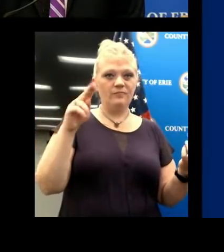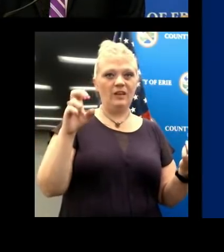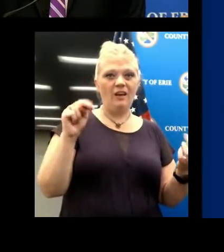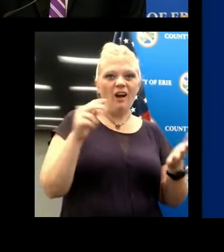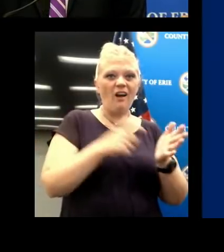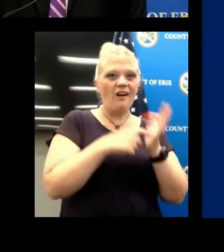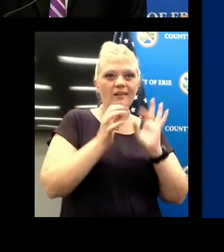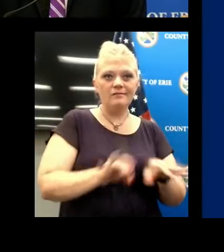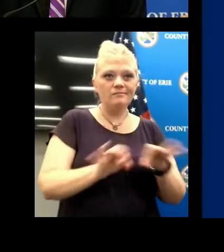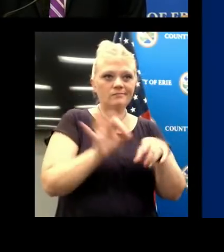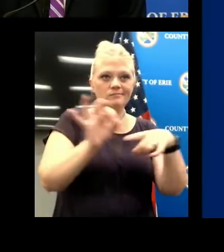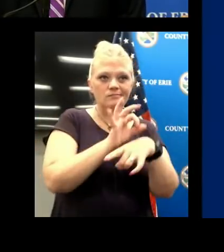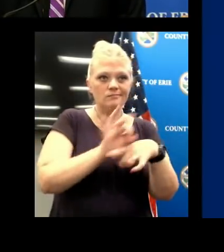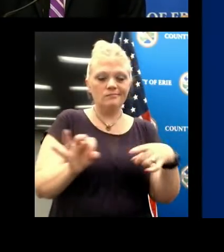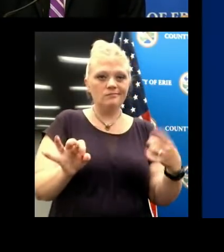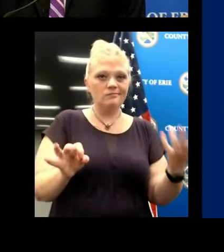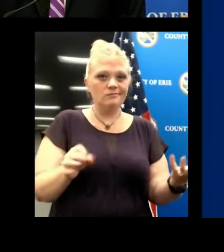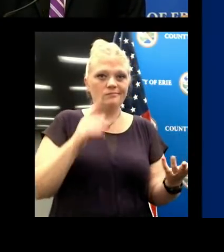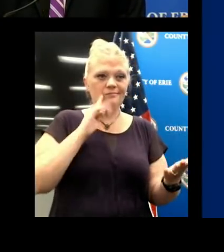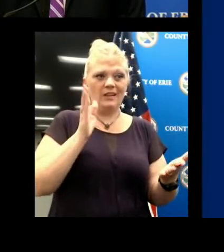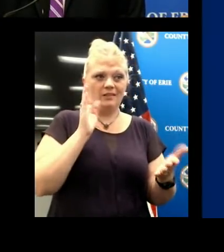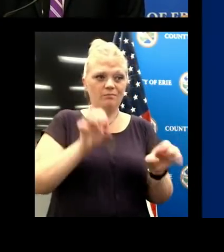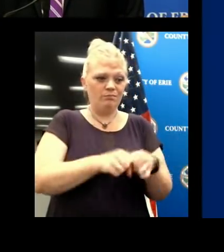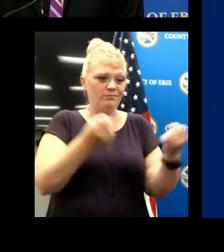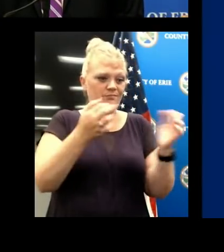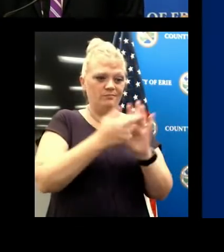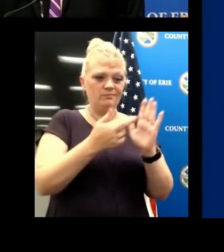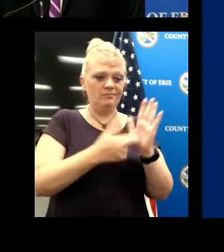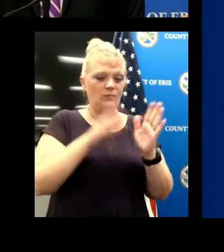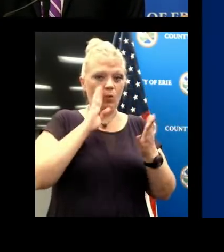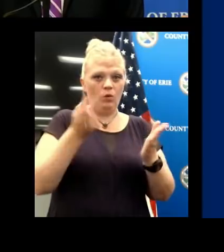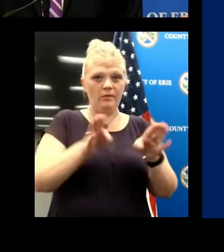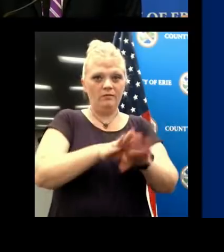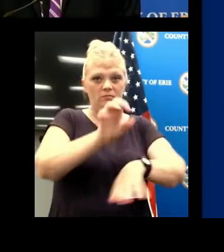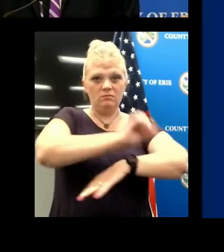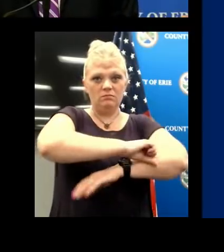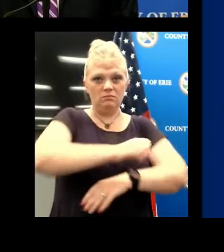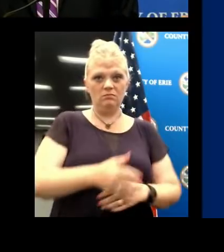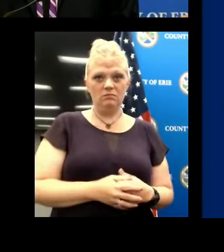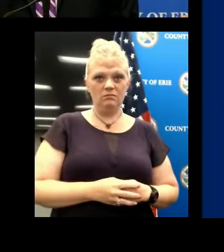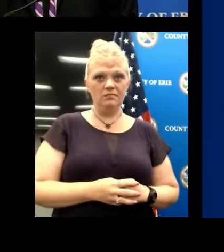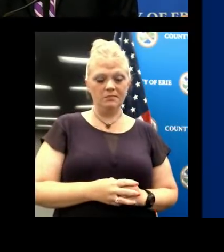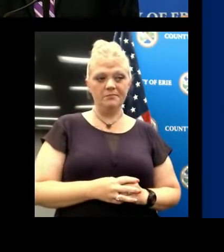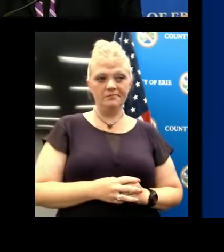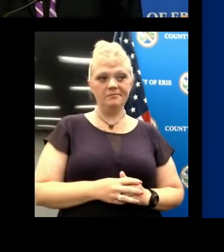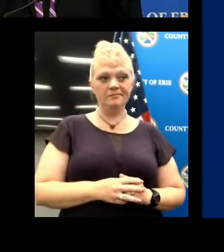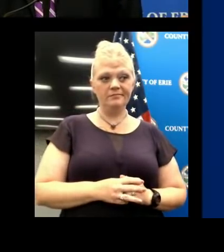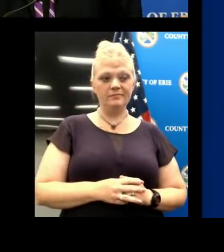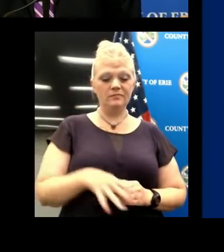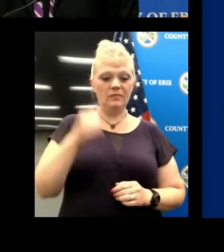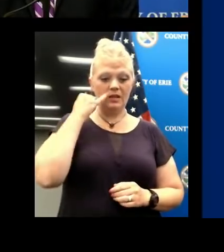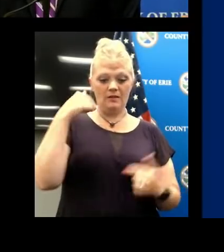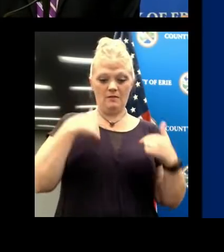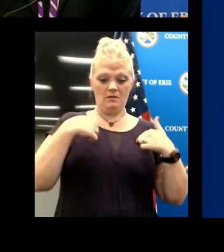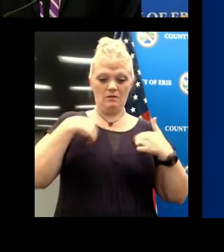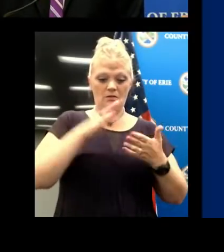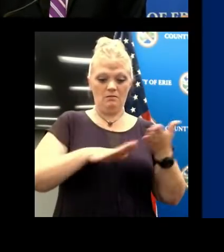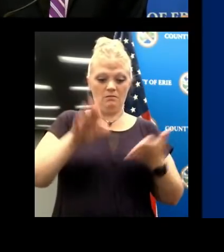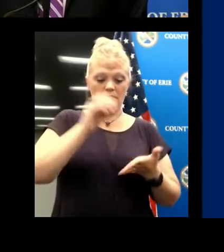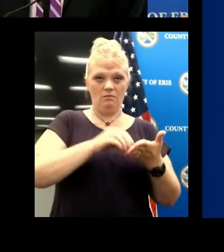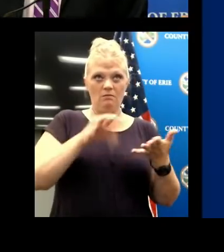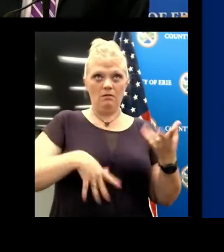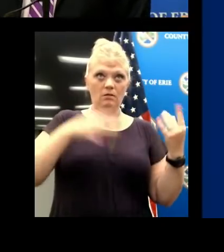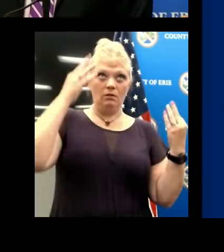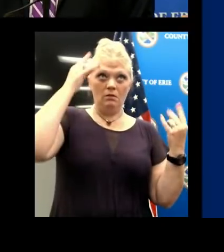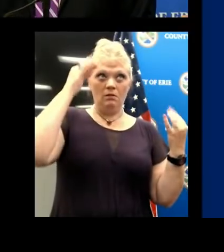non-essential function that violates the rules, it will be shut down. And if I was a college student, you're probably